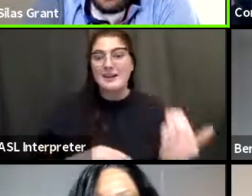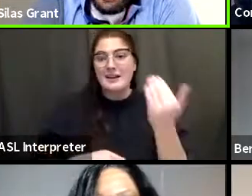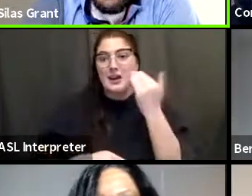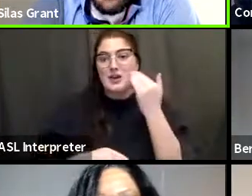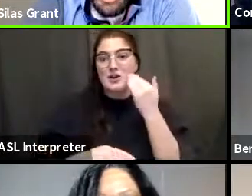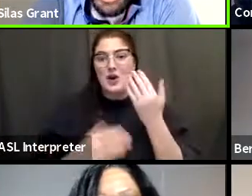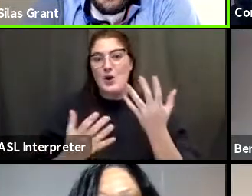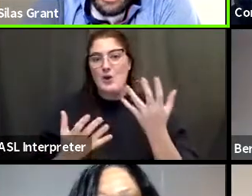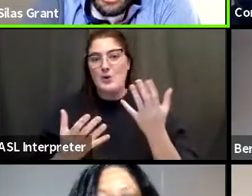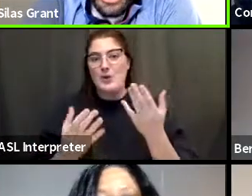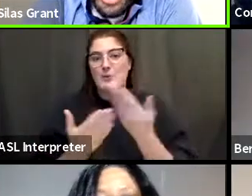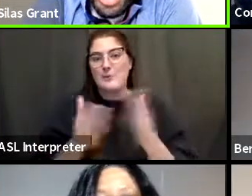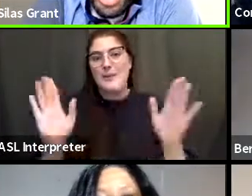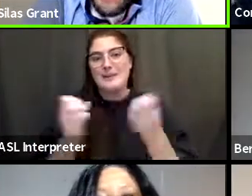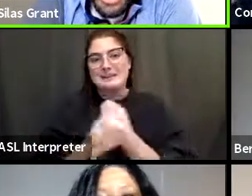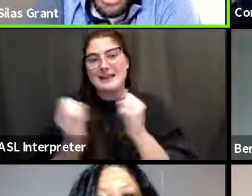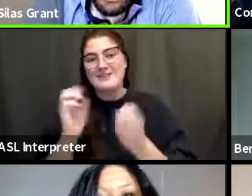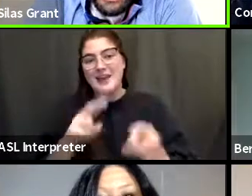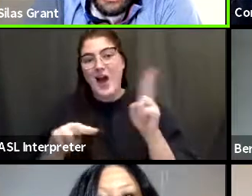wins for Ward 5.